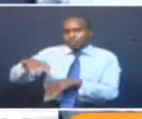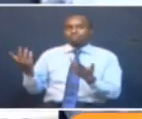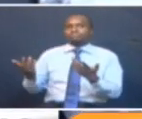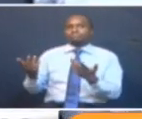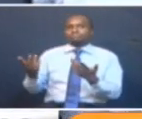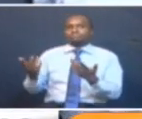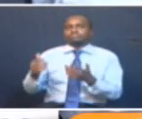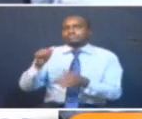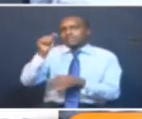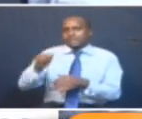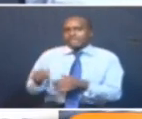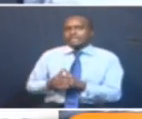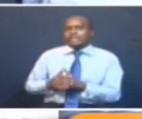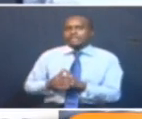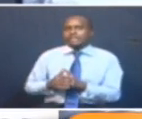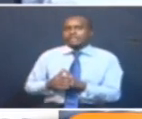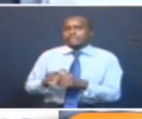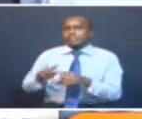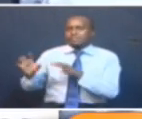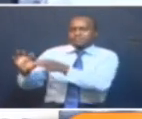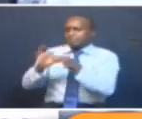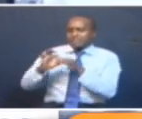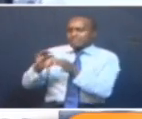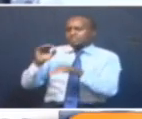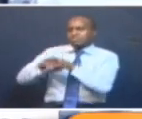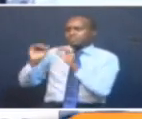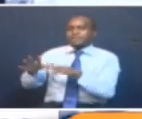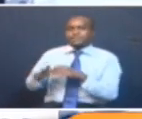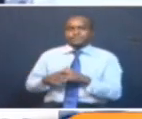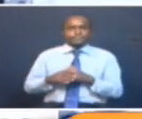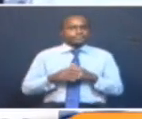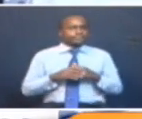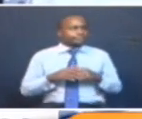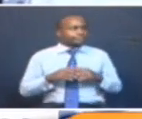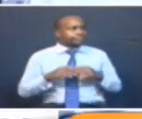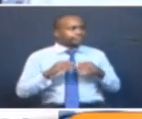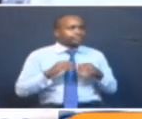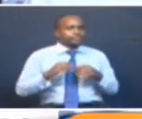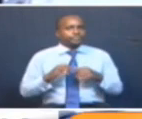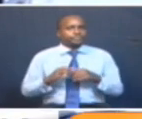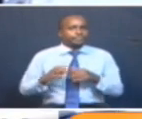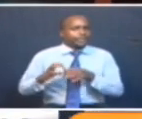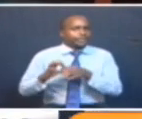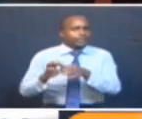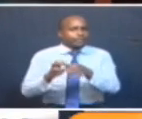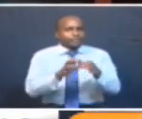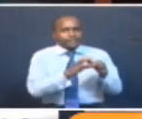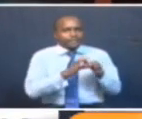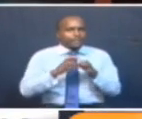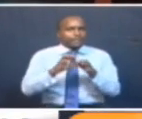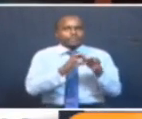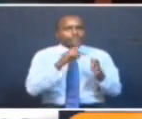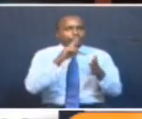hub. But there's not that cooperation, huh? Well, cooperation, you said, these are all we are looking at the political